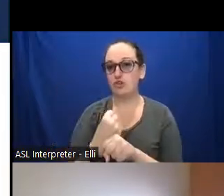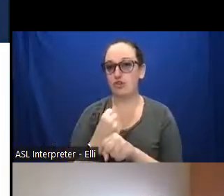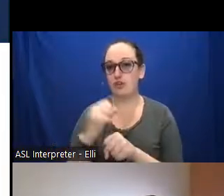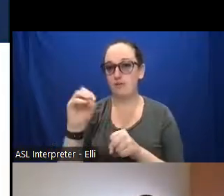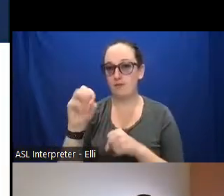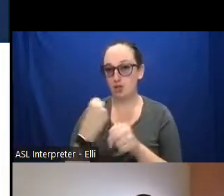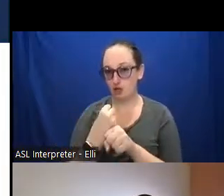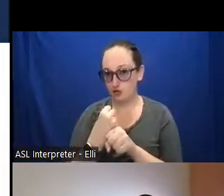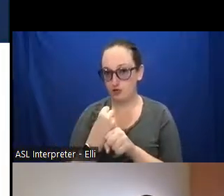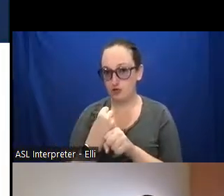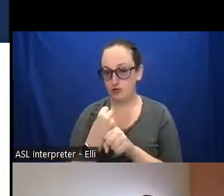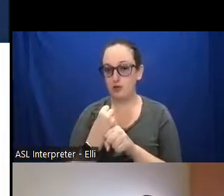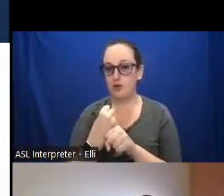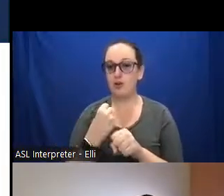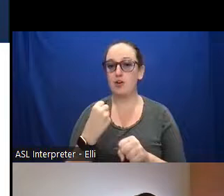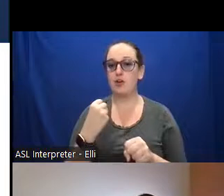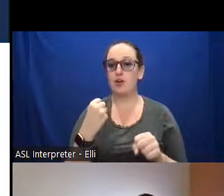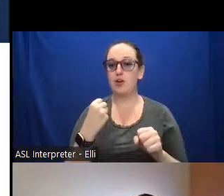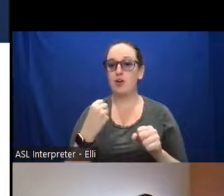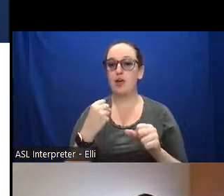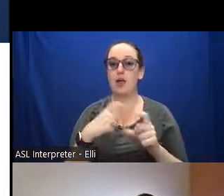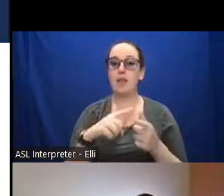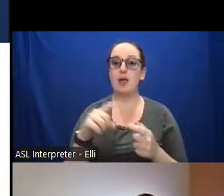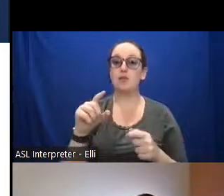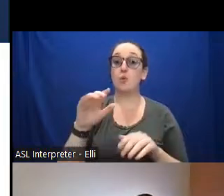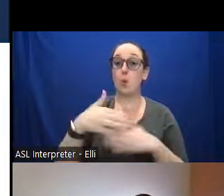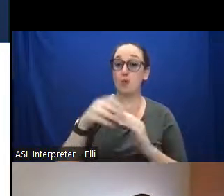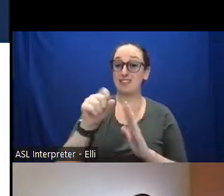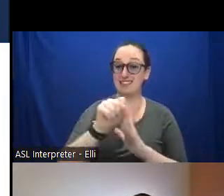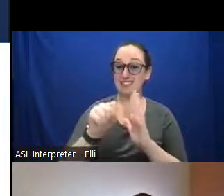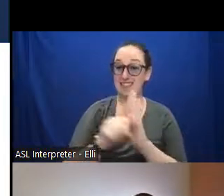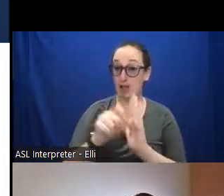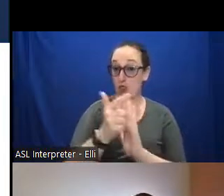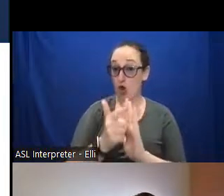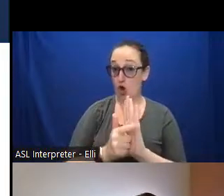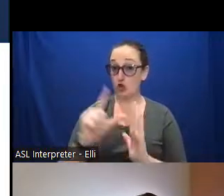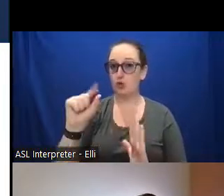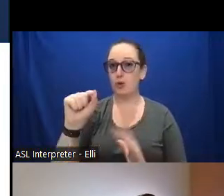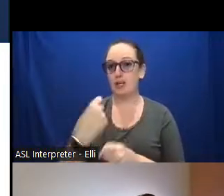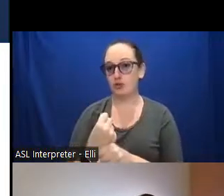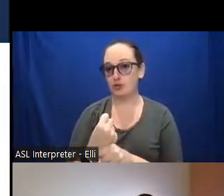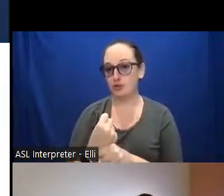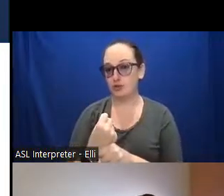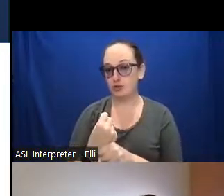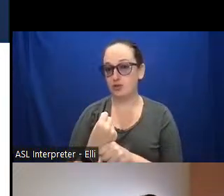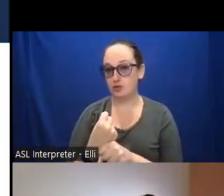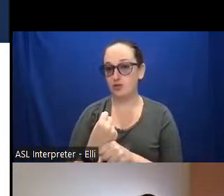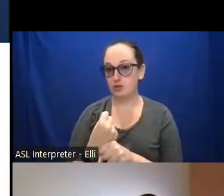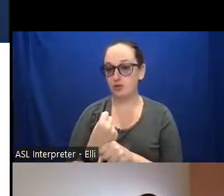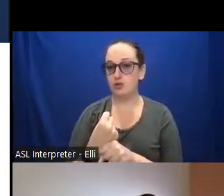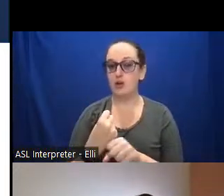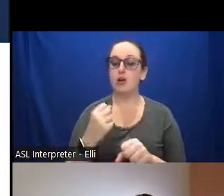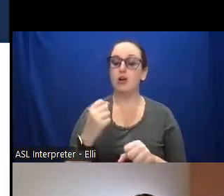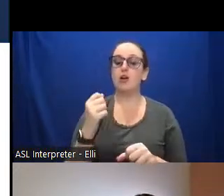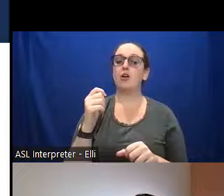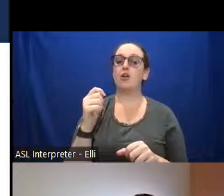by Maryland statute, they're saved for 20 years. So that's something that we definitely counsel our patients on. And